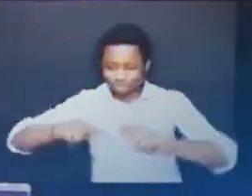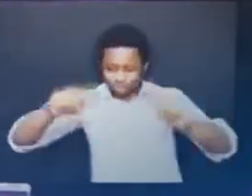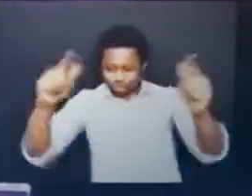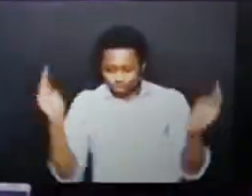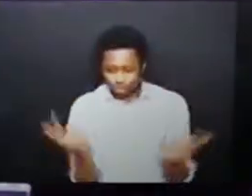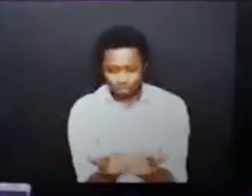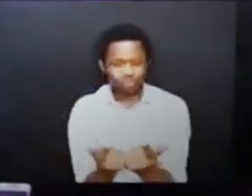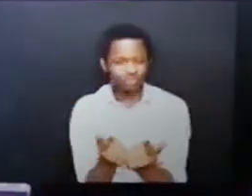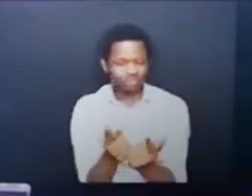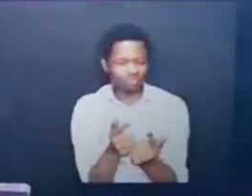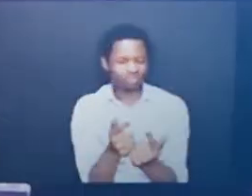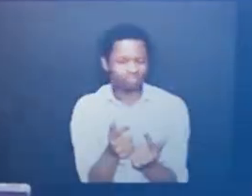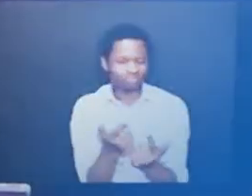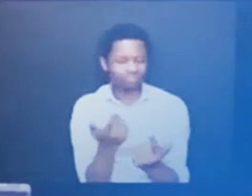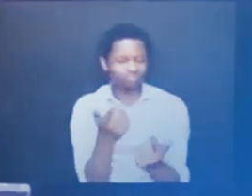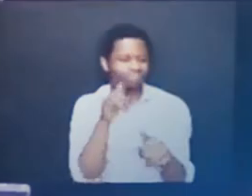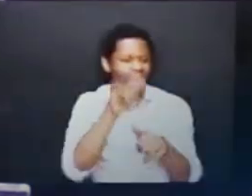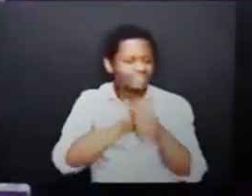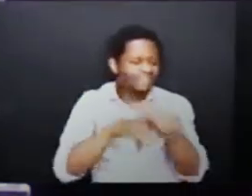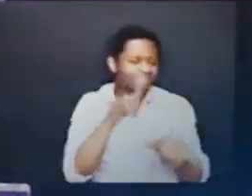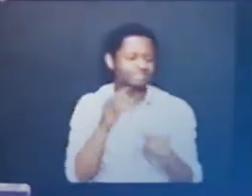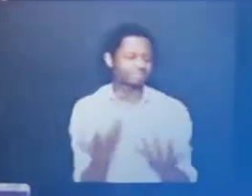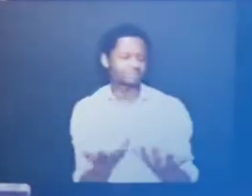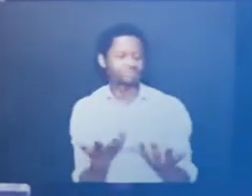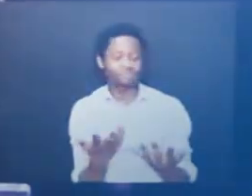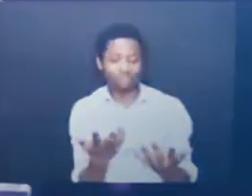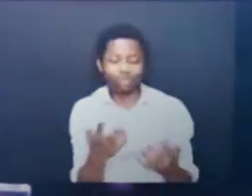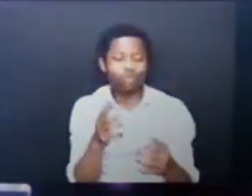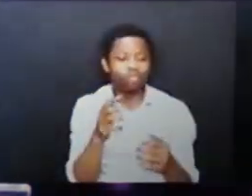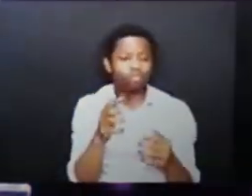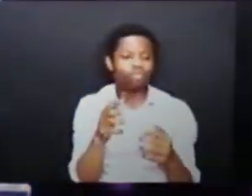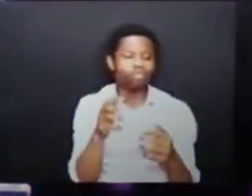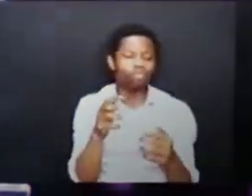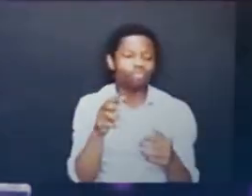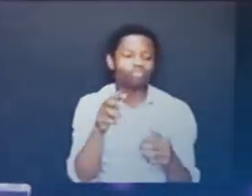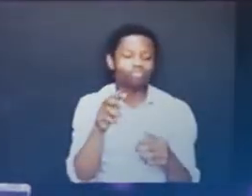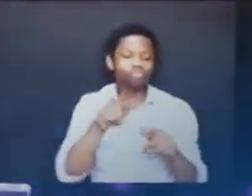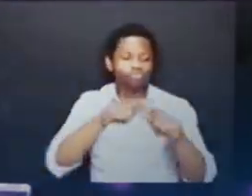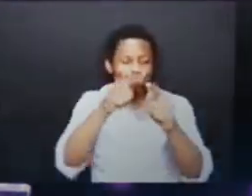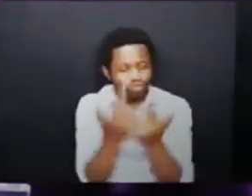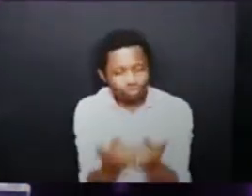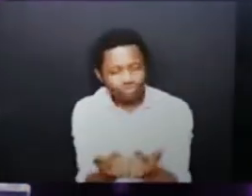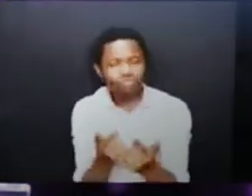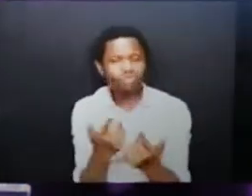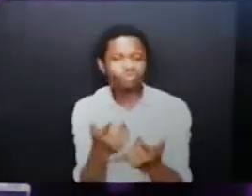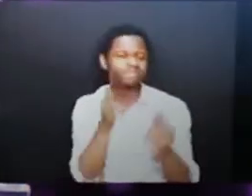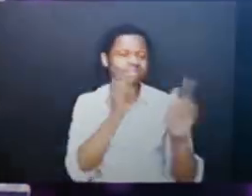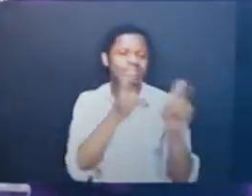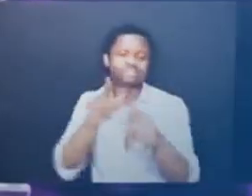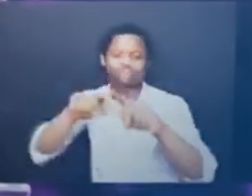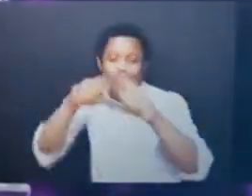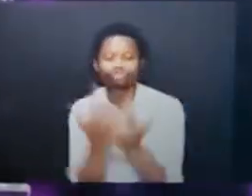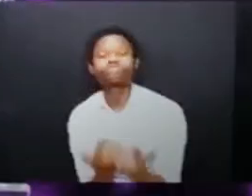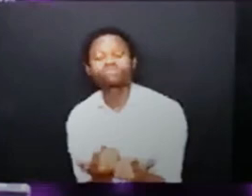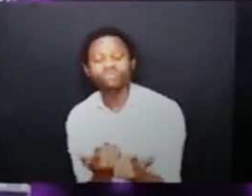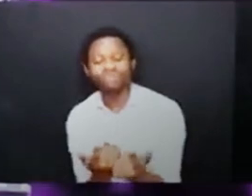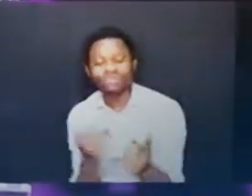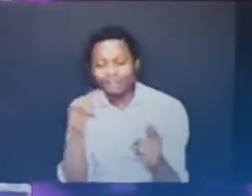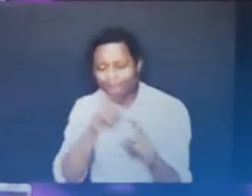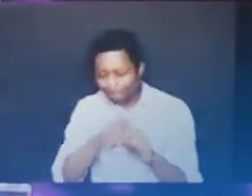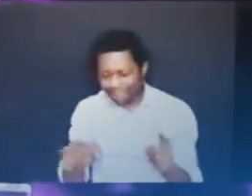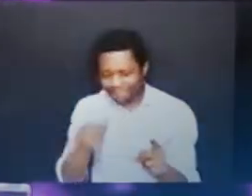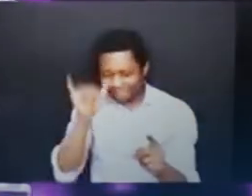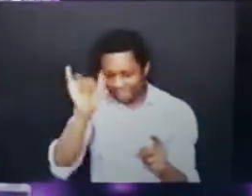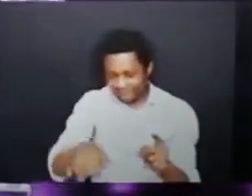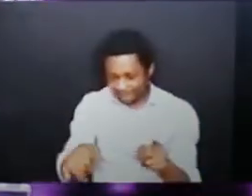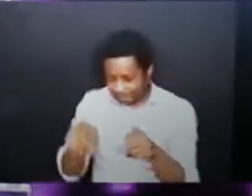Na on tina feodi fo tinabia. But whose delight is in the law of the Lord. And upon his law he